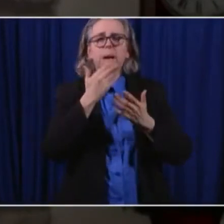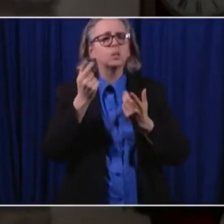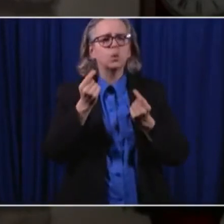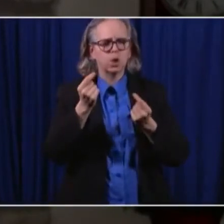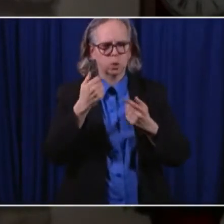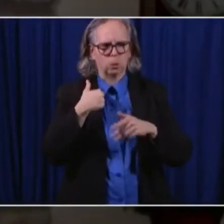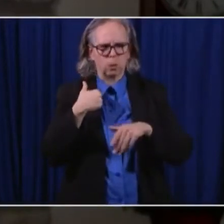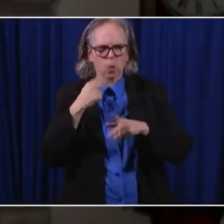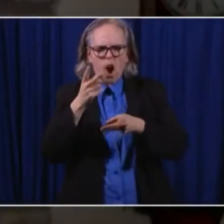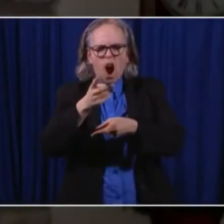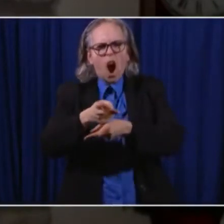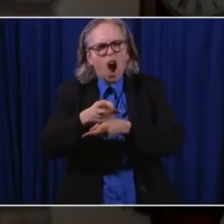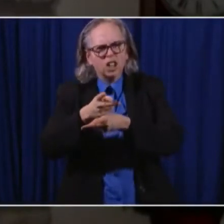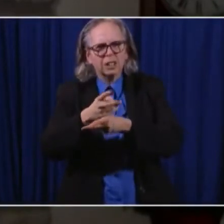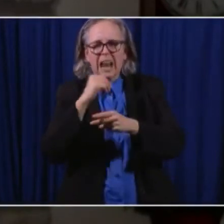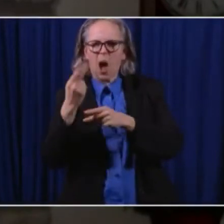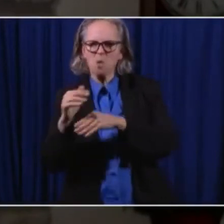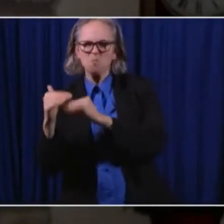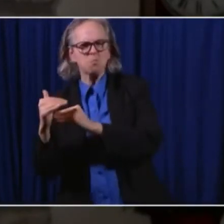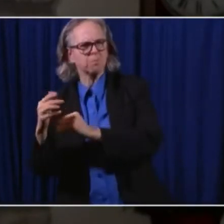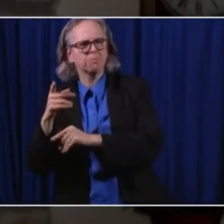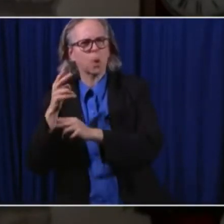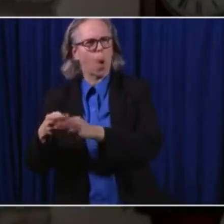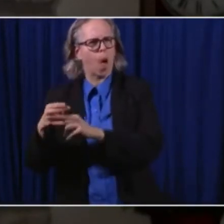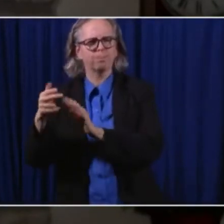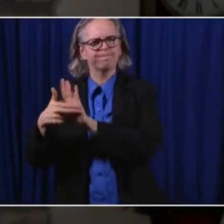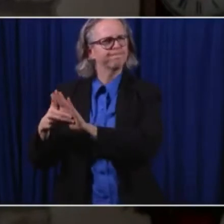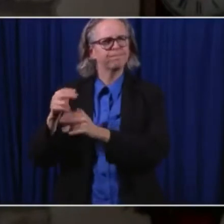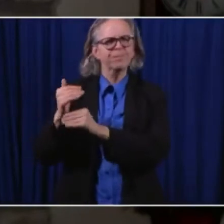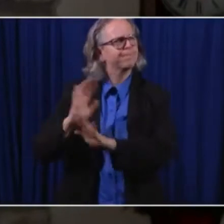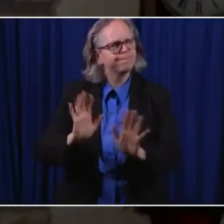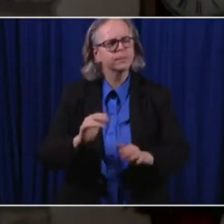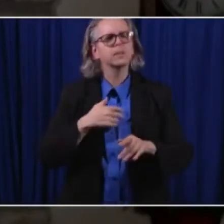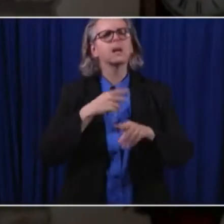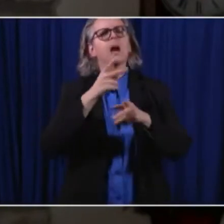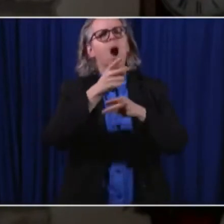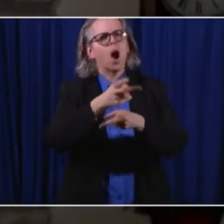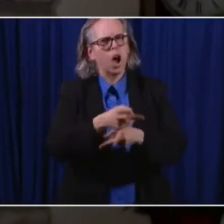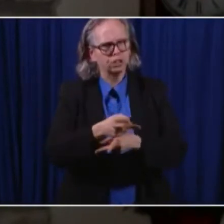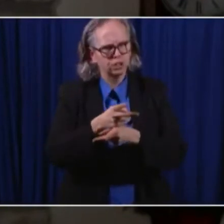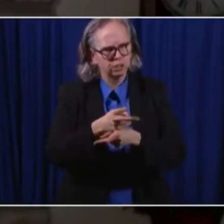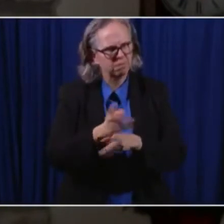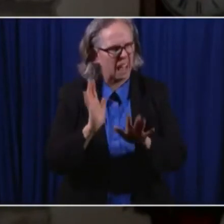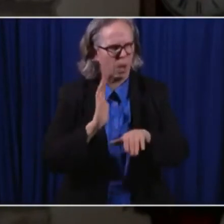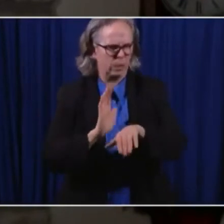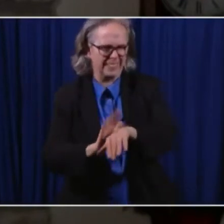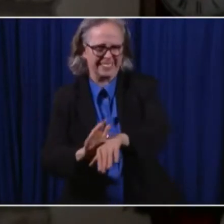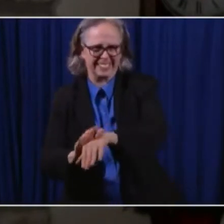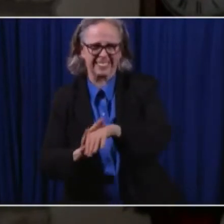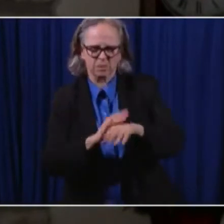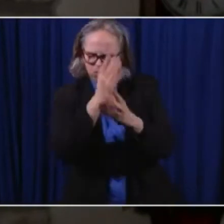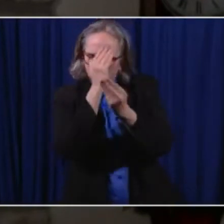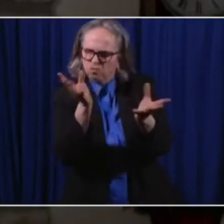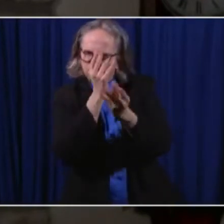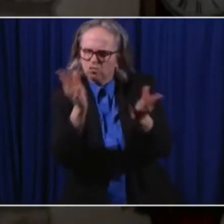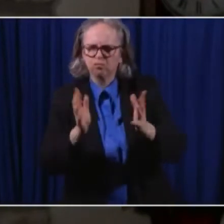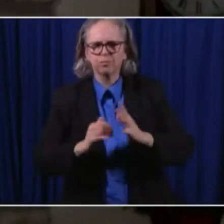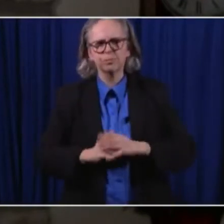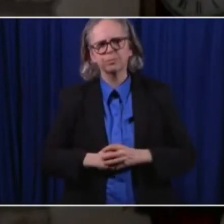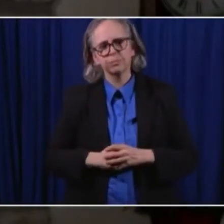to religious services is we've asked people, if they're not the celebrant, if they're don't have a singing or speaking